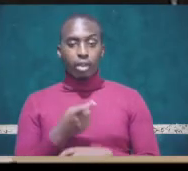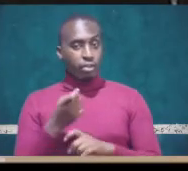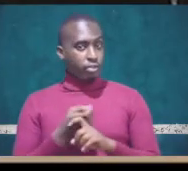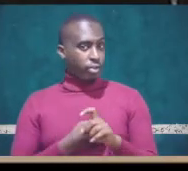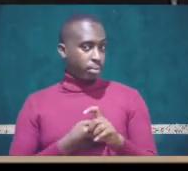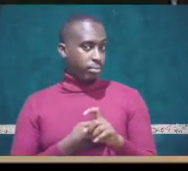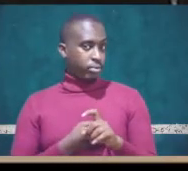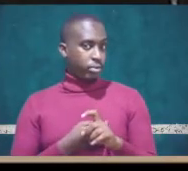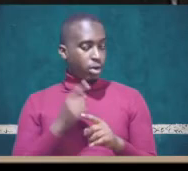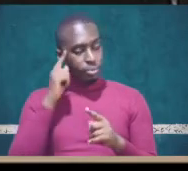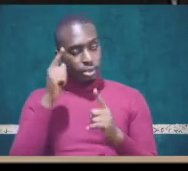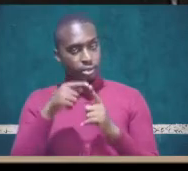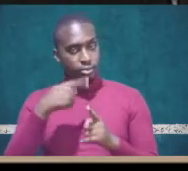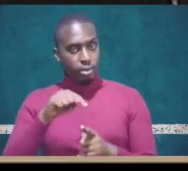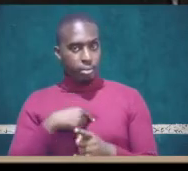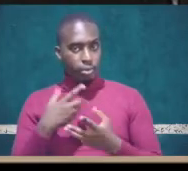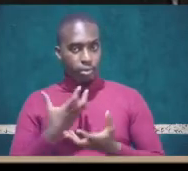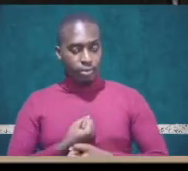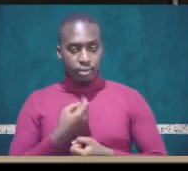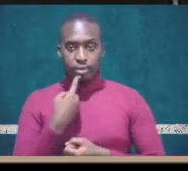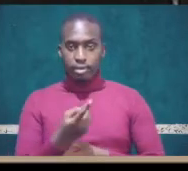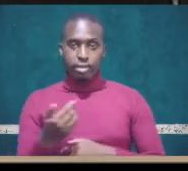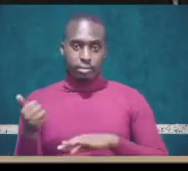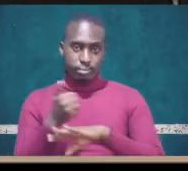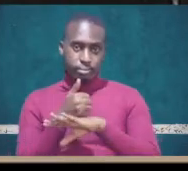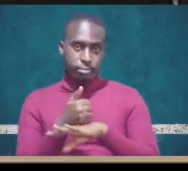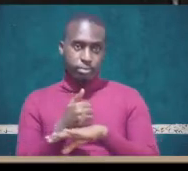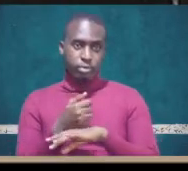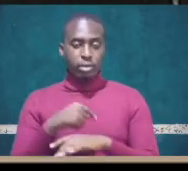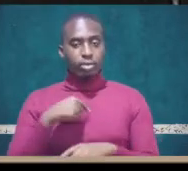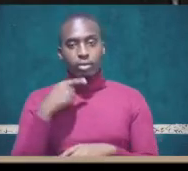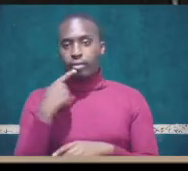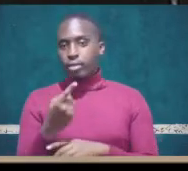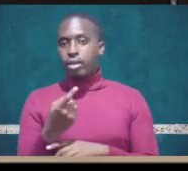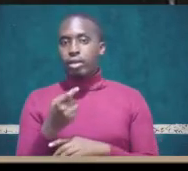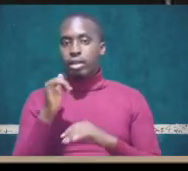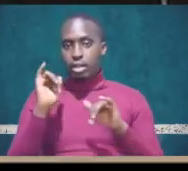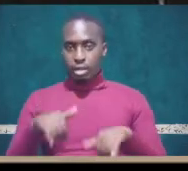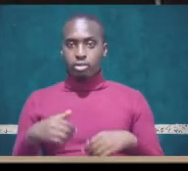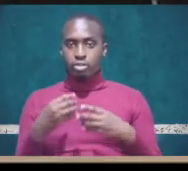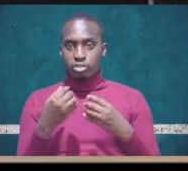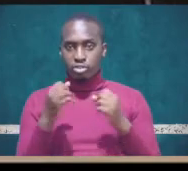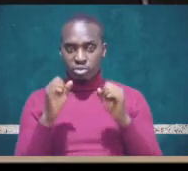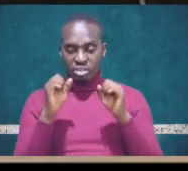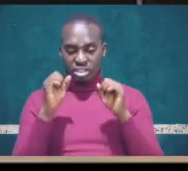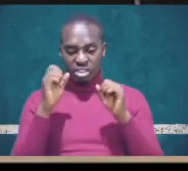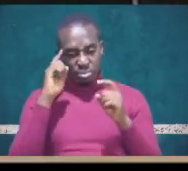from the objectives that we have said, we said you will now be able